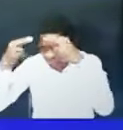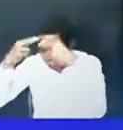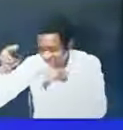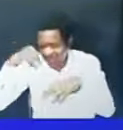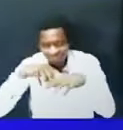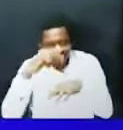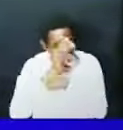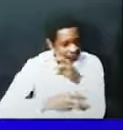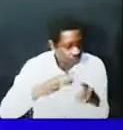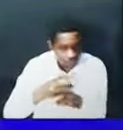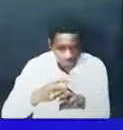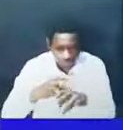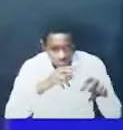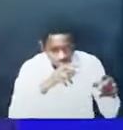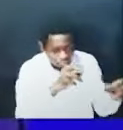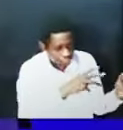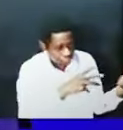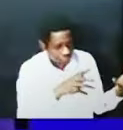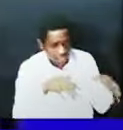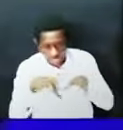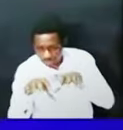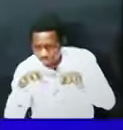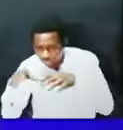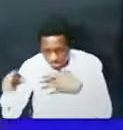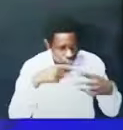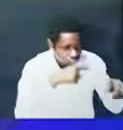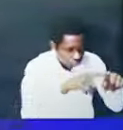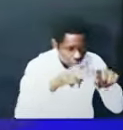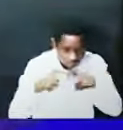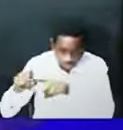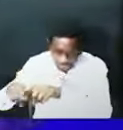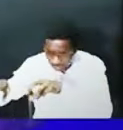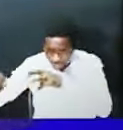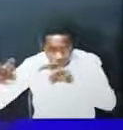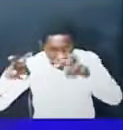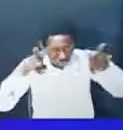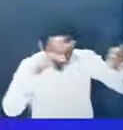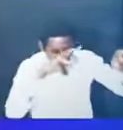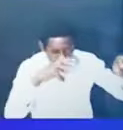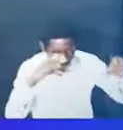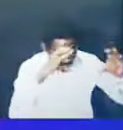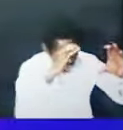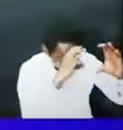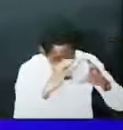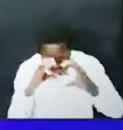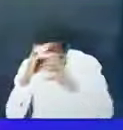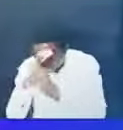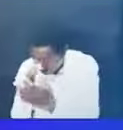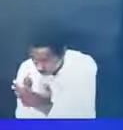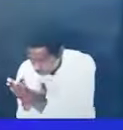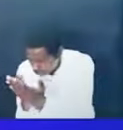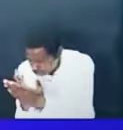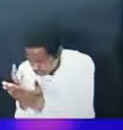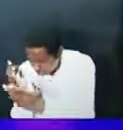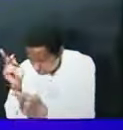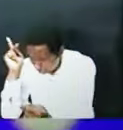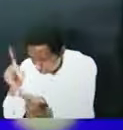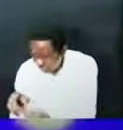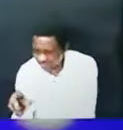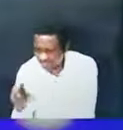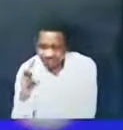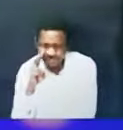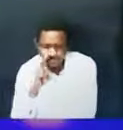normal ekọ eba e wo wiase imu. Looking for the right virgin. O hwe oba bonia